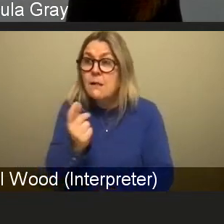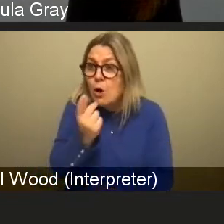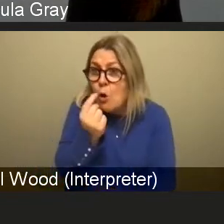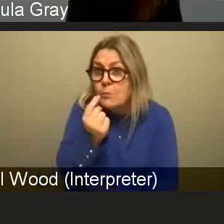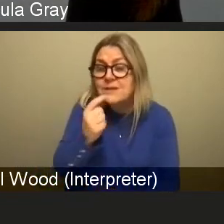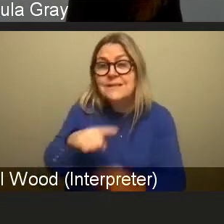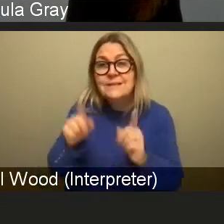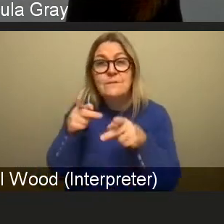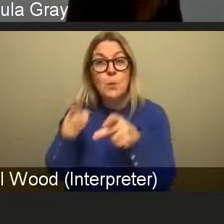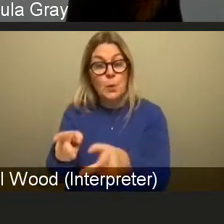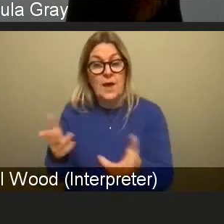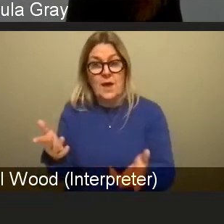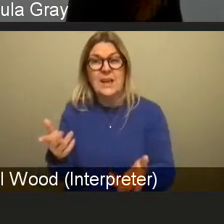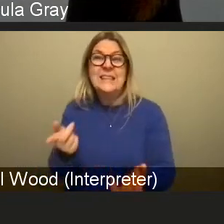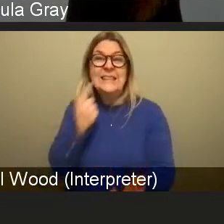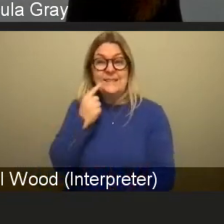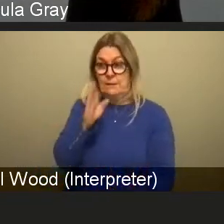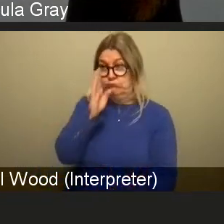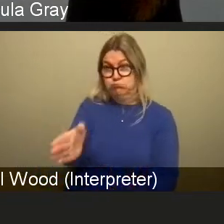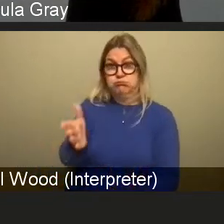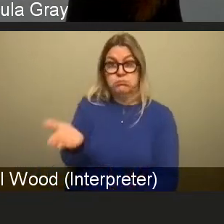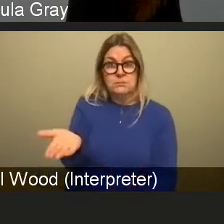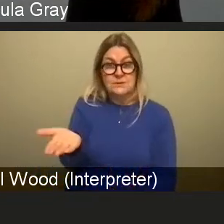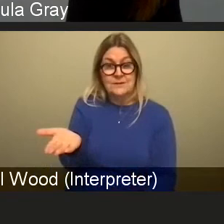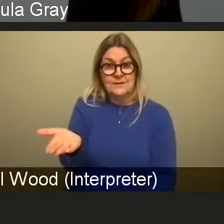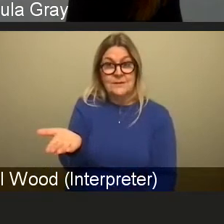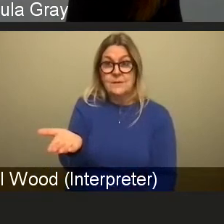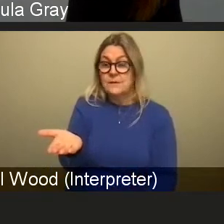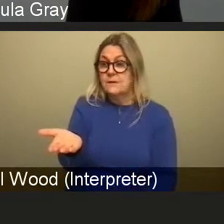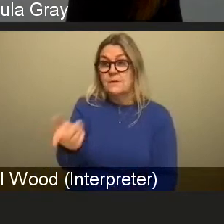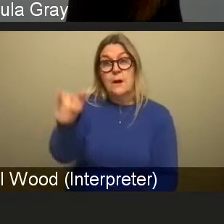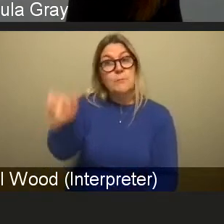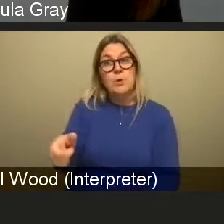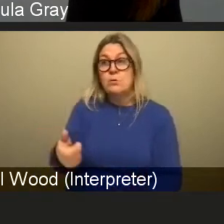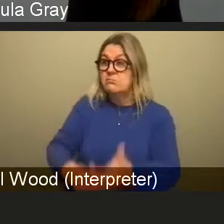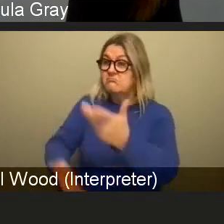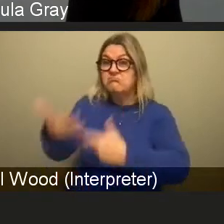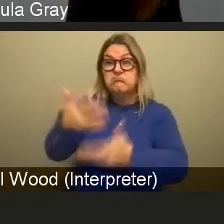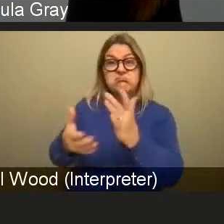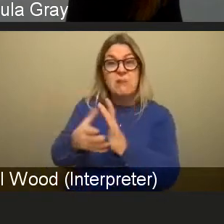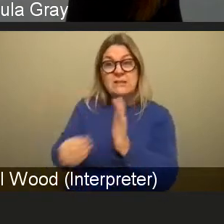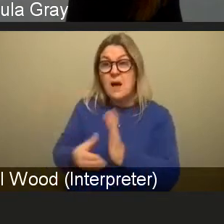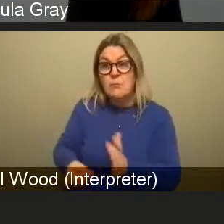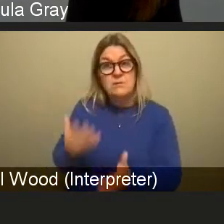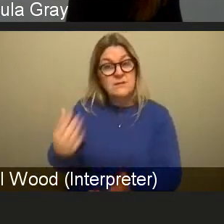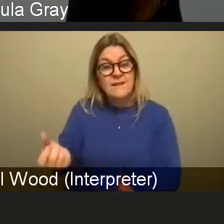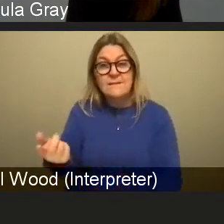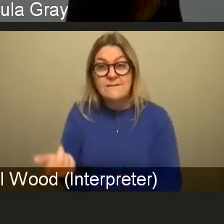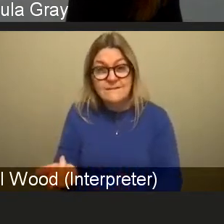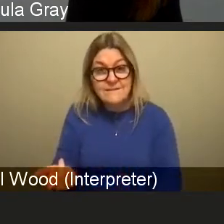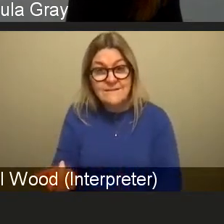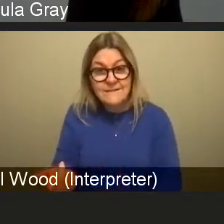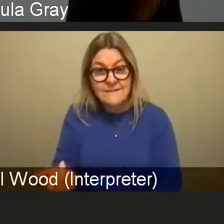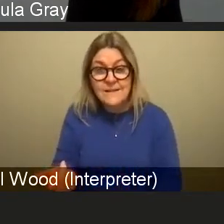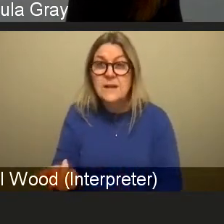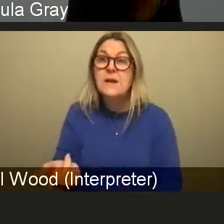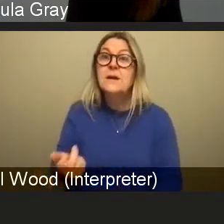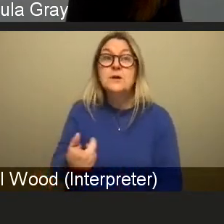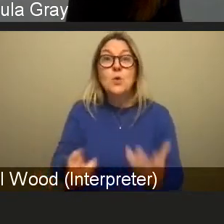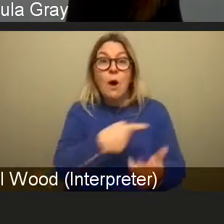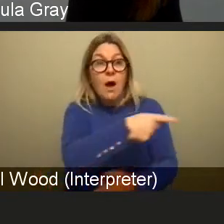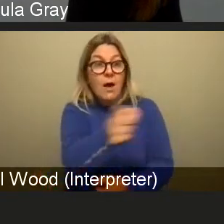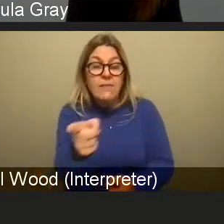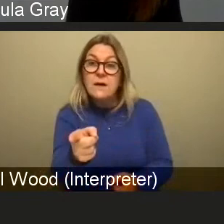way, is a really good way of actually having a more inclusive, you know, recruitment process that would allow disabled people who maybe